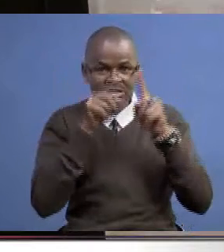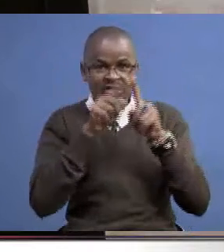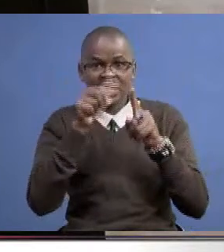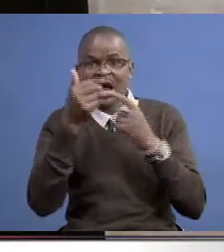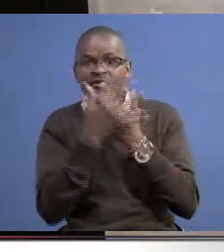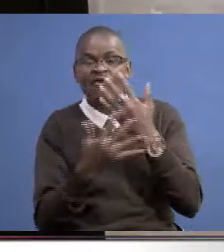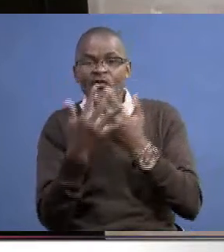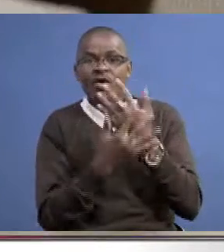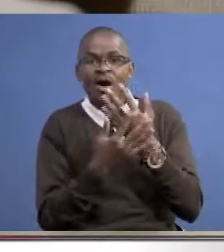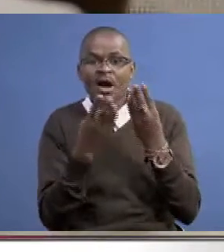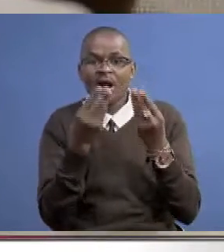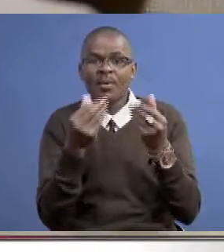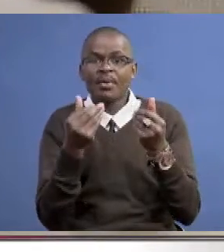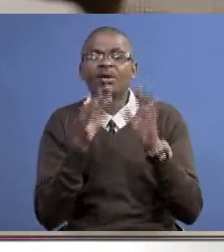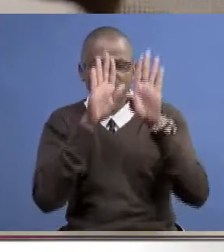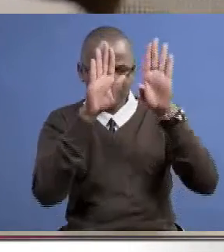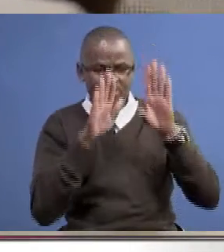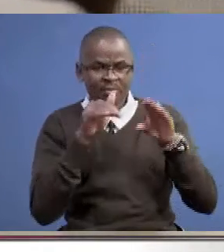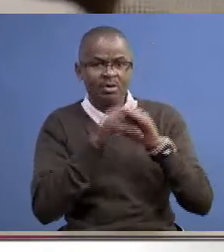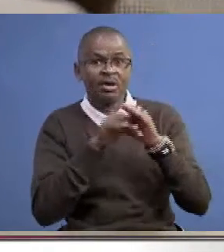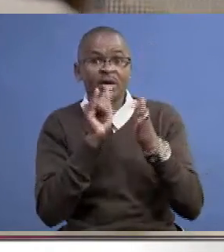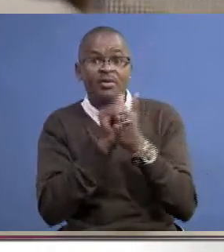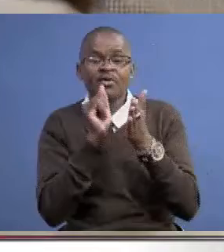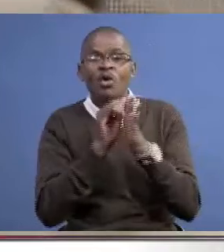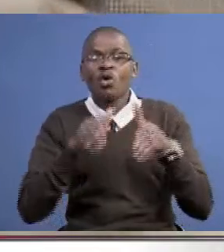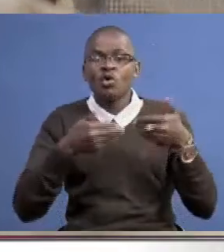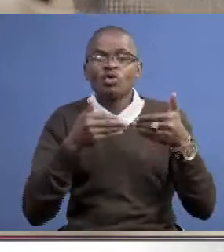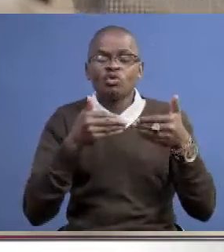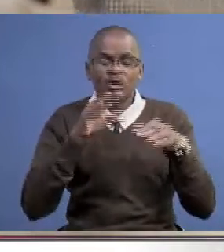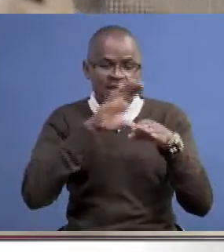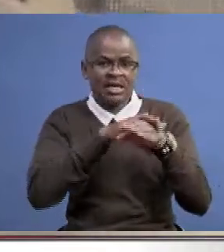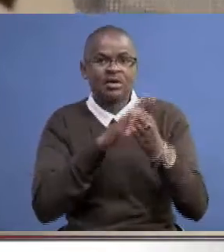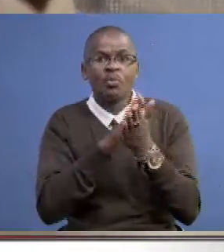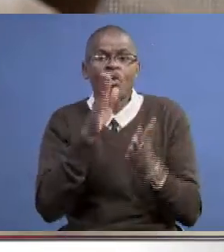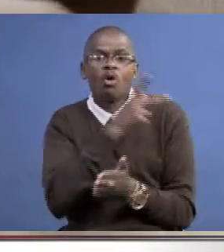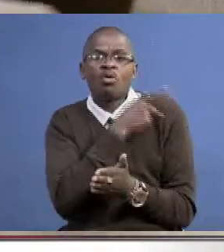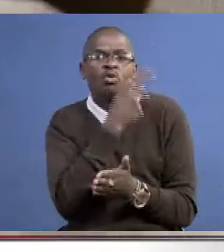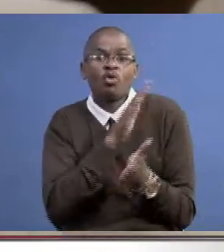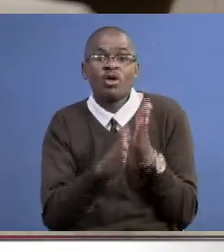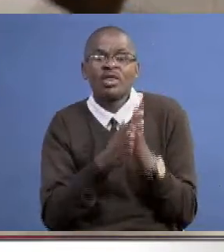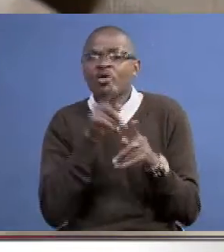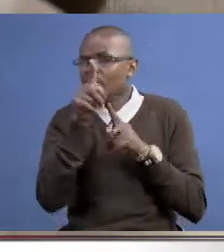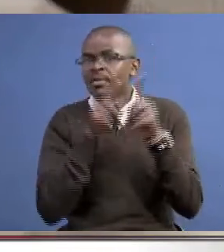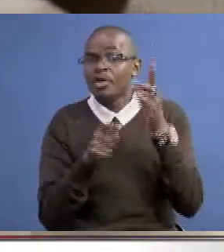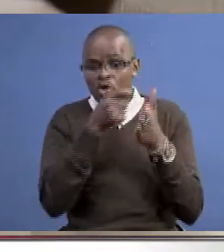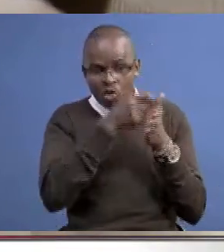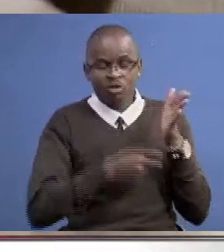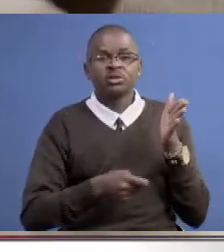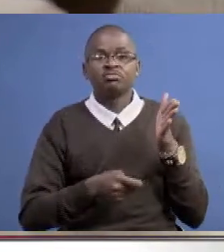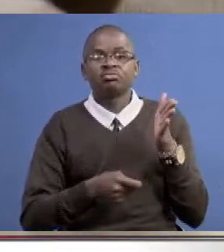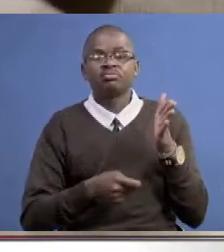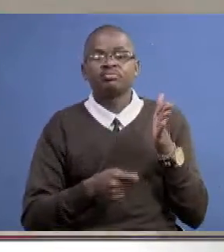the necessary software can be instrumental in enabling healthcare providers to reach more patients without incurring transport or